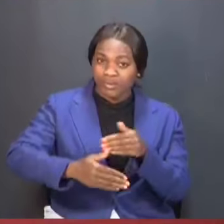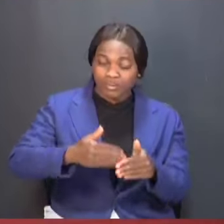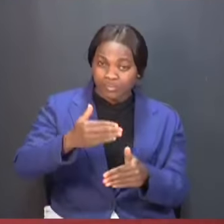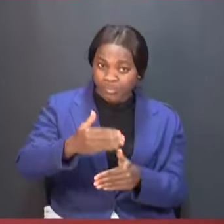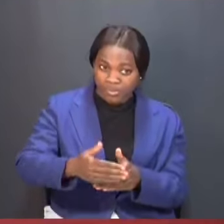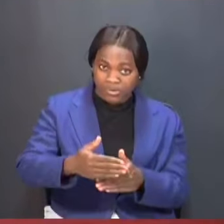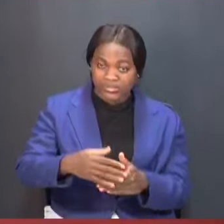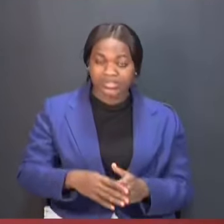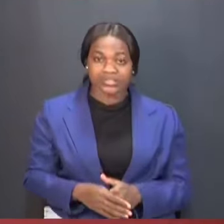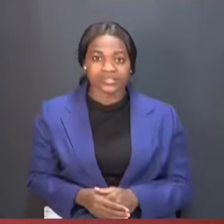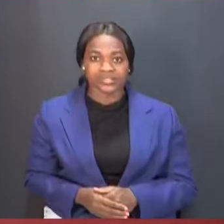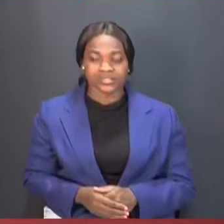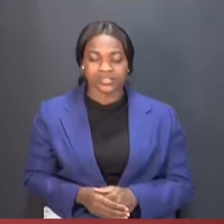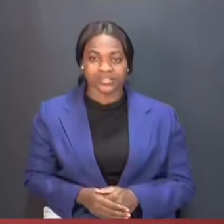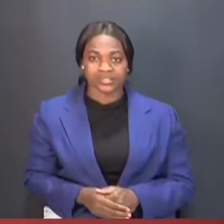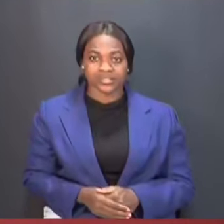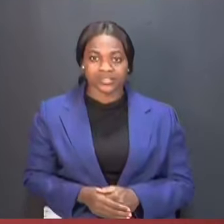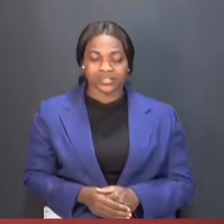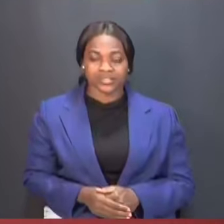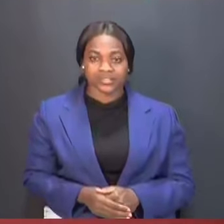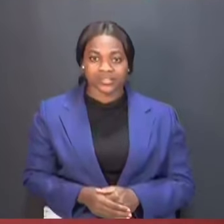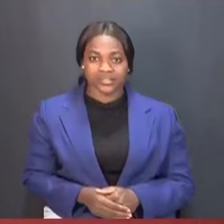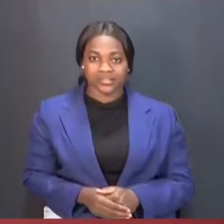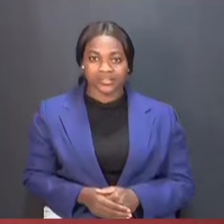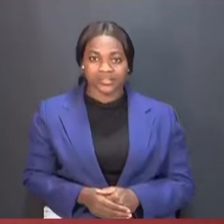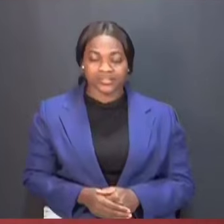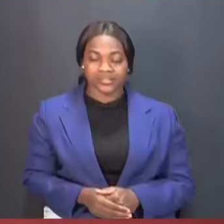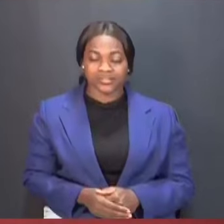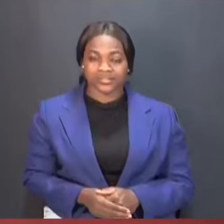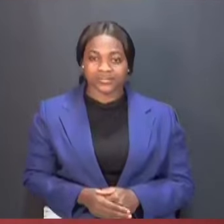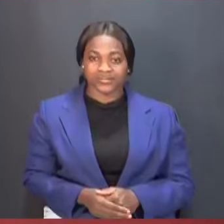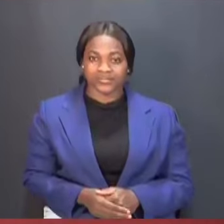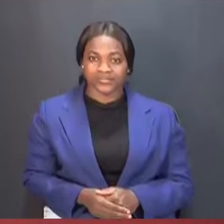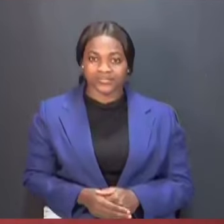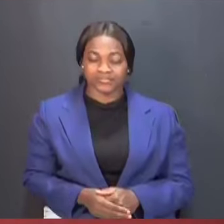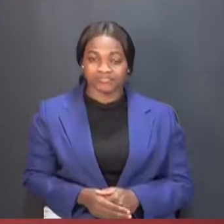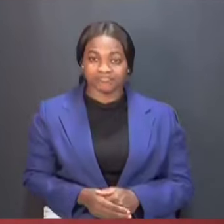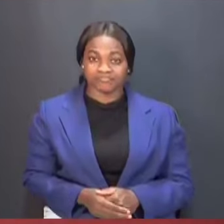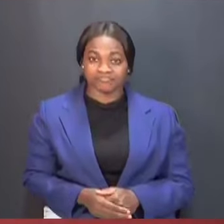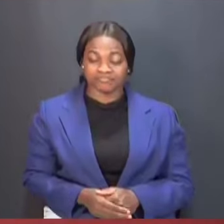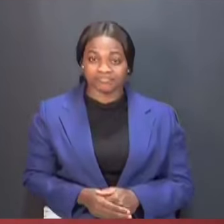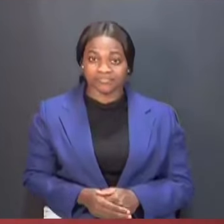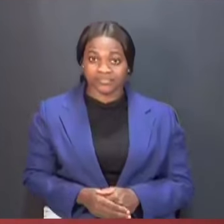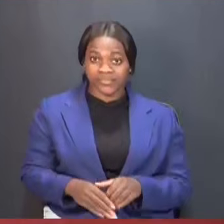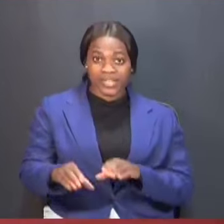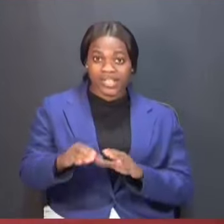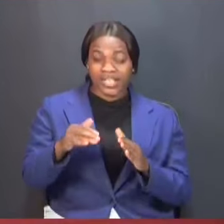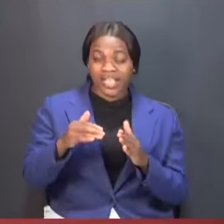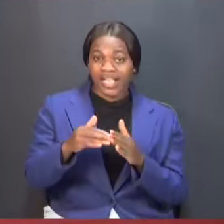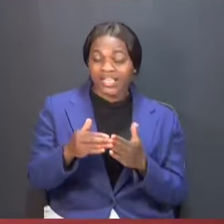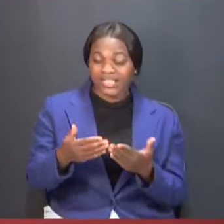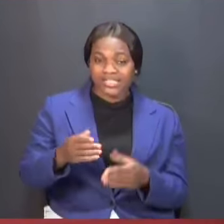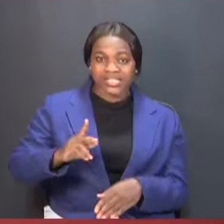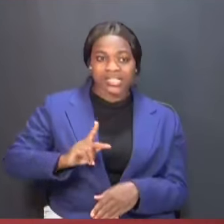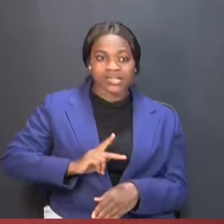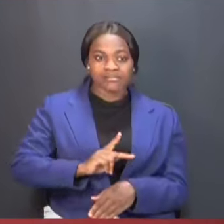coherence, or credibility. An affront to the dignity or authority of Parliament may arise